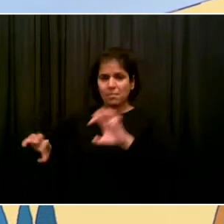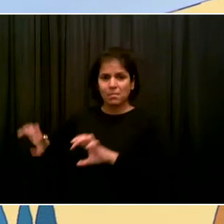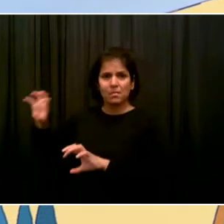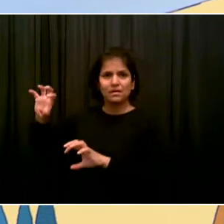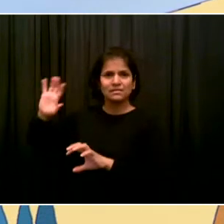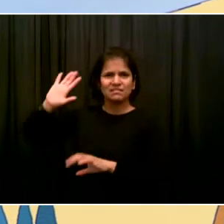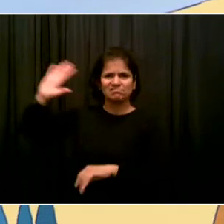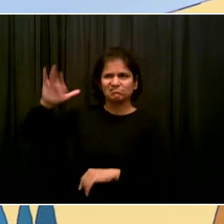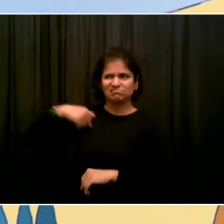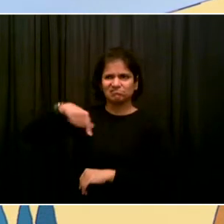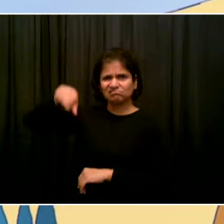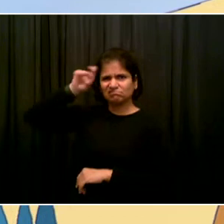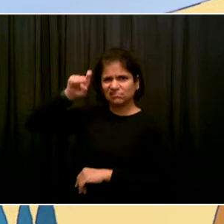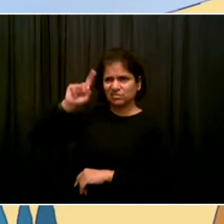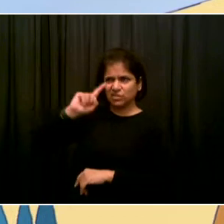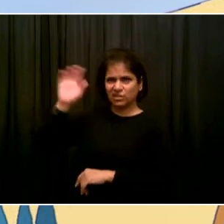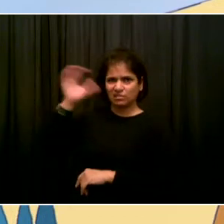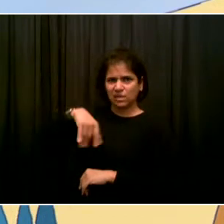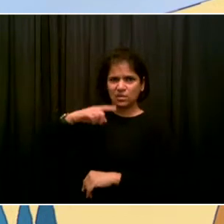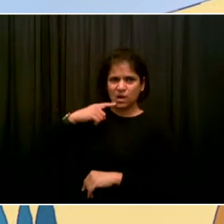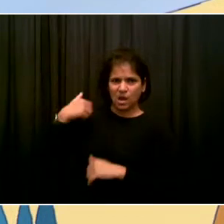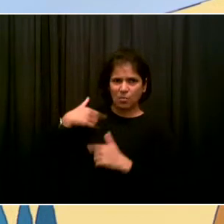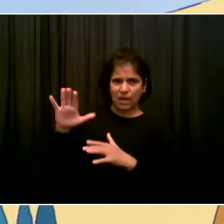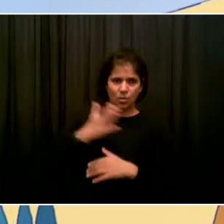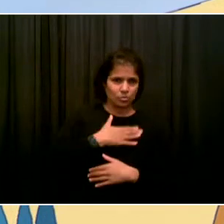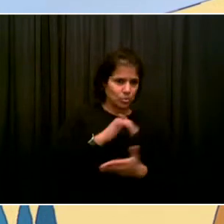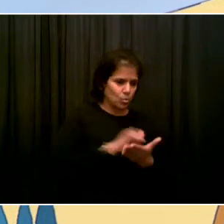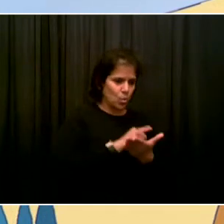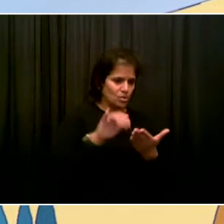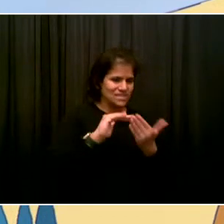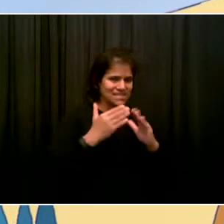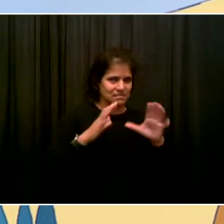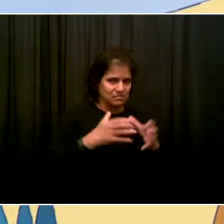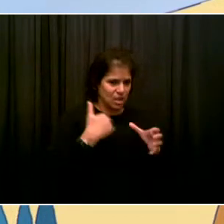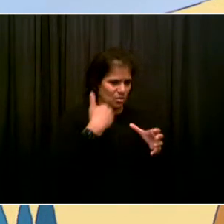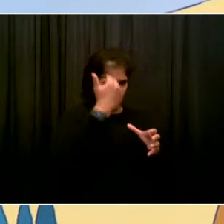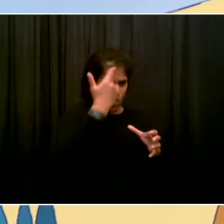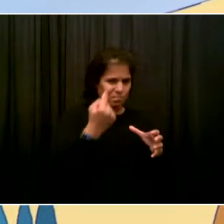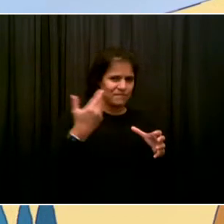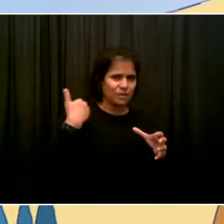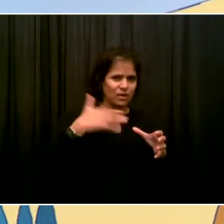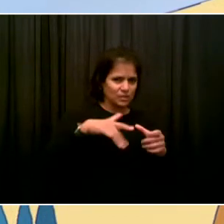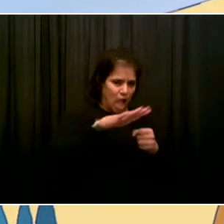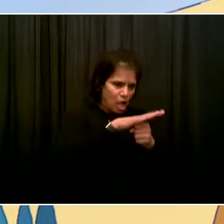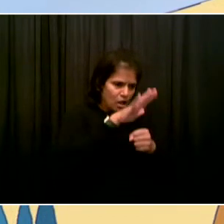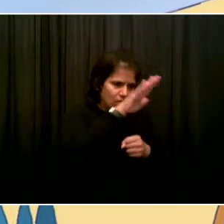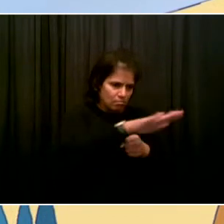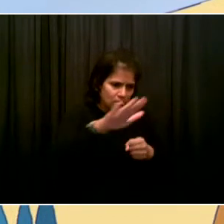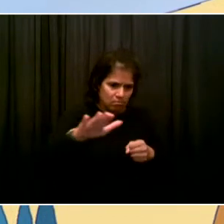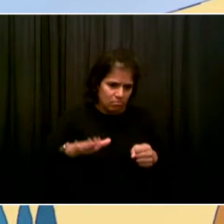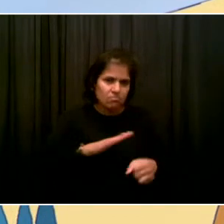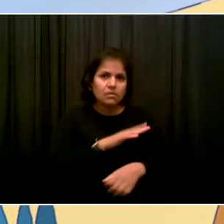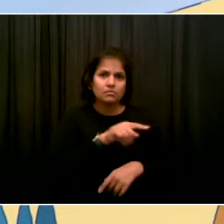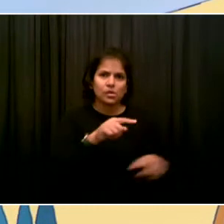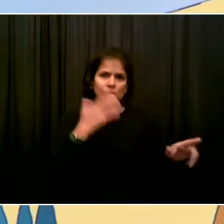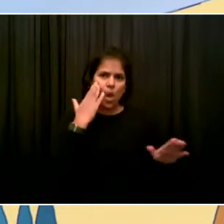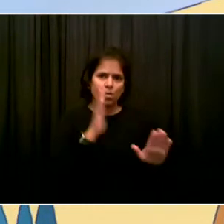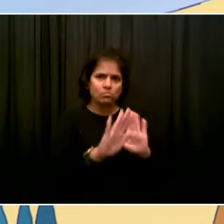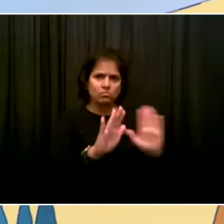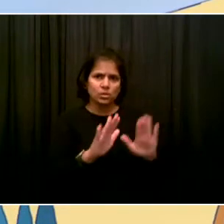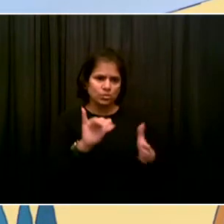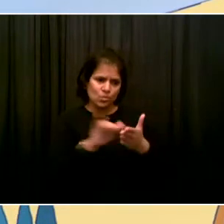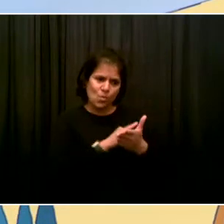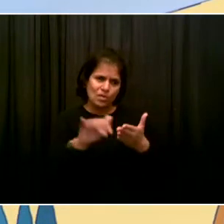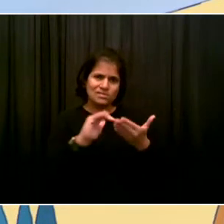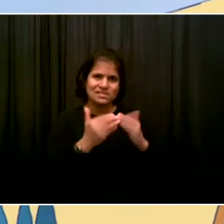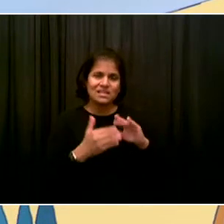well-recognized geography, and we thought it just made so much more sense to just take what we knew and work from that.